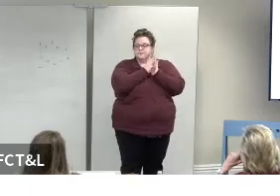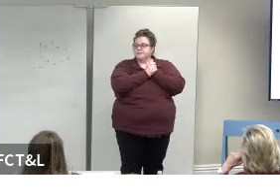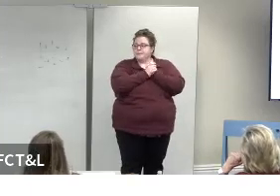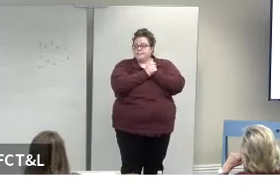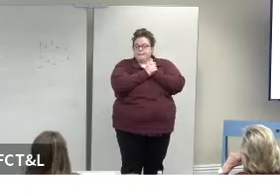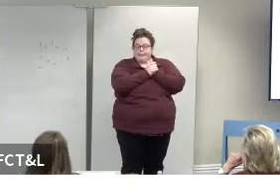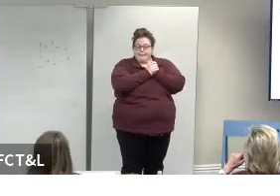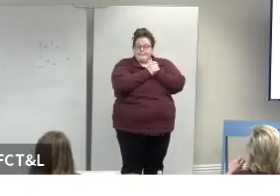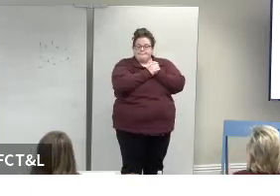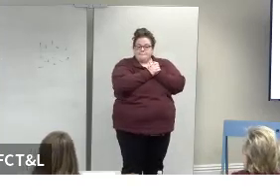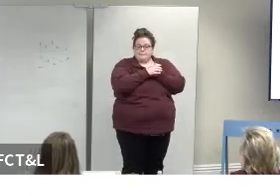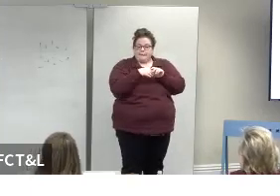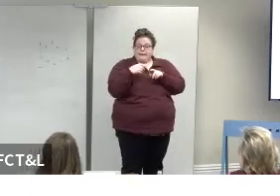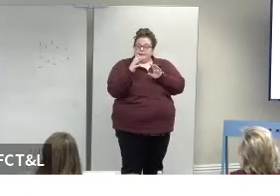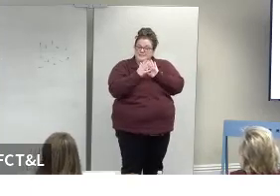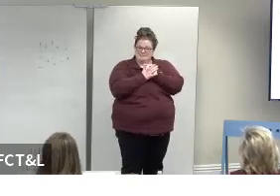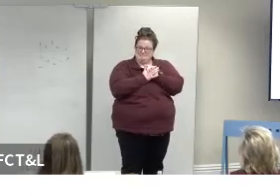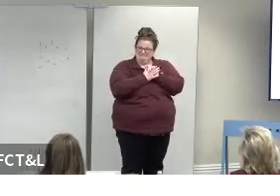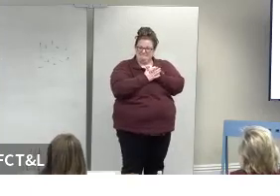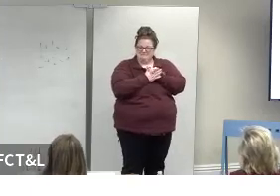at a normal rate.